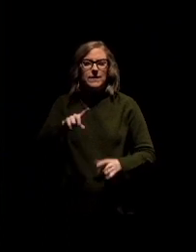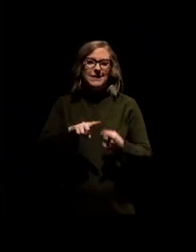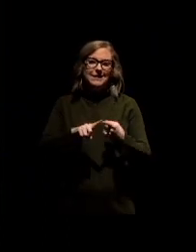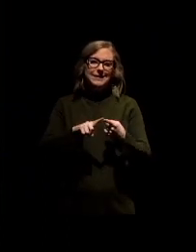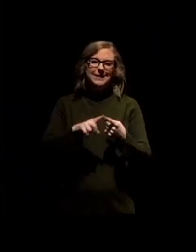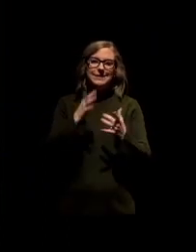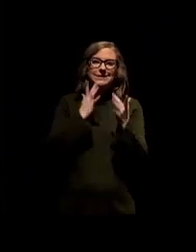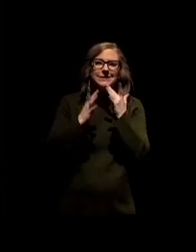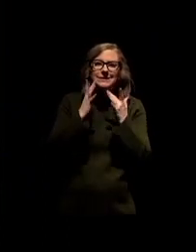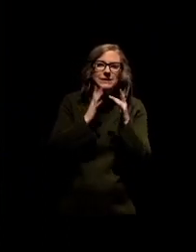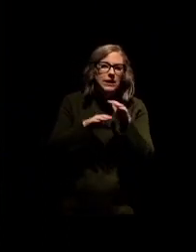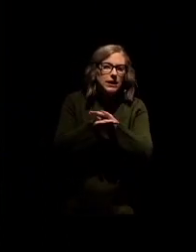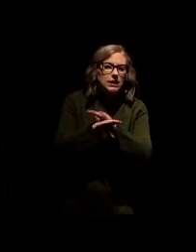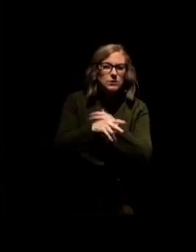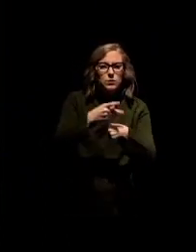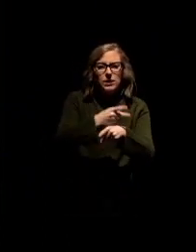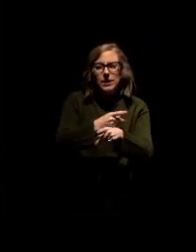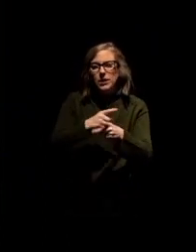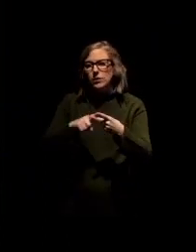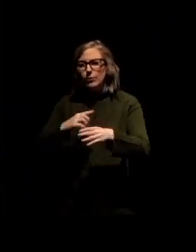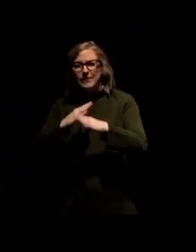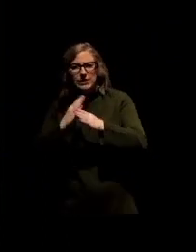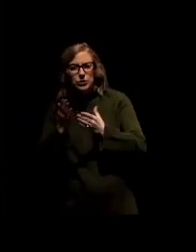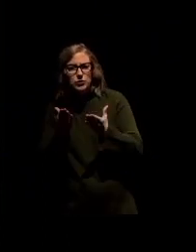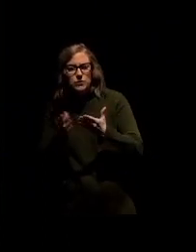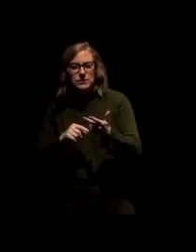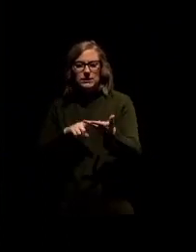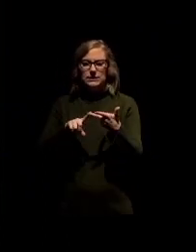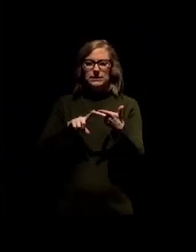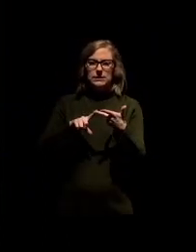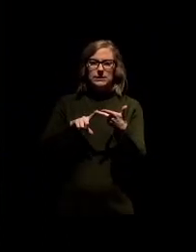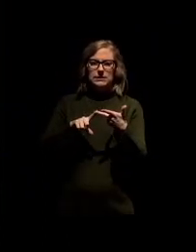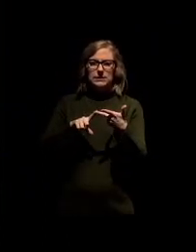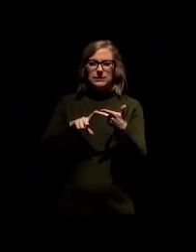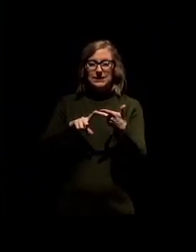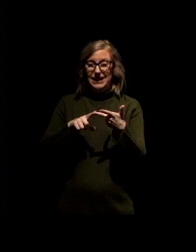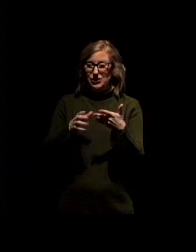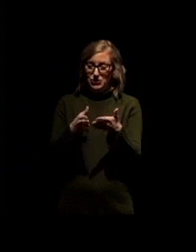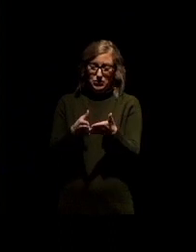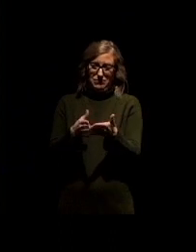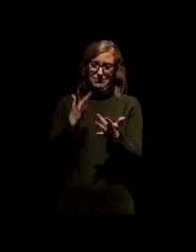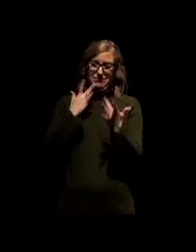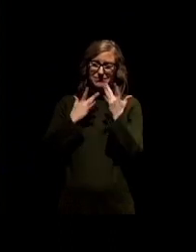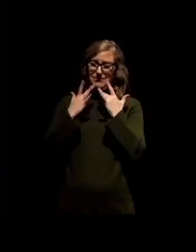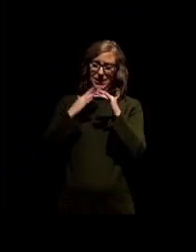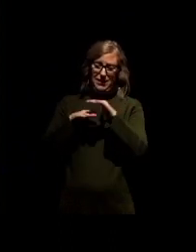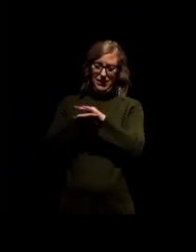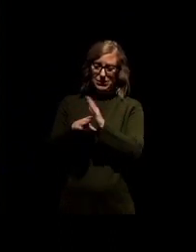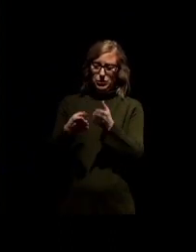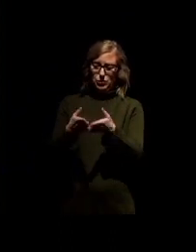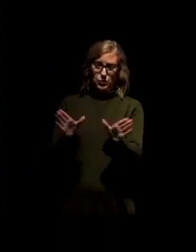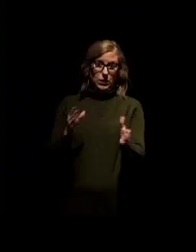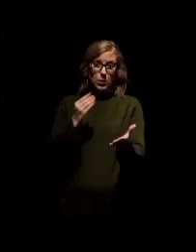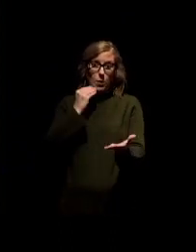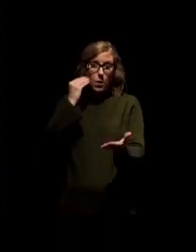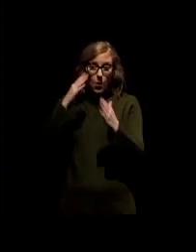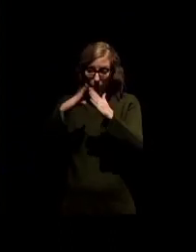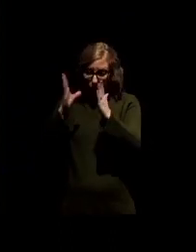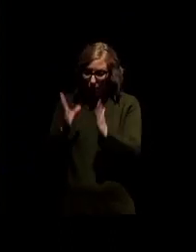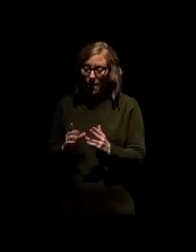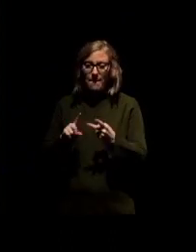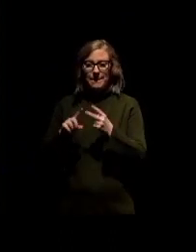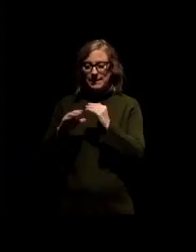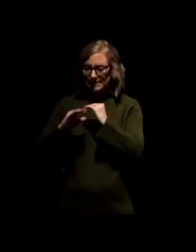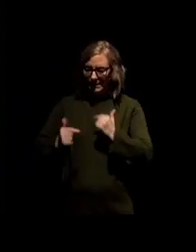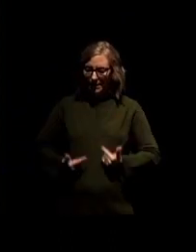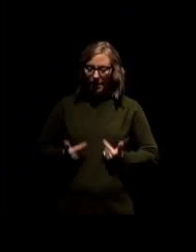the lack of access to prevention services, and the lack of access generally to homes, stable